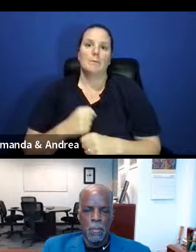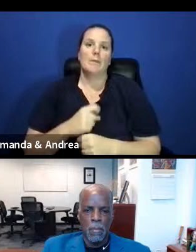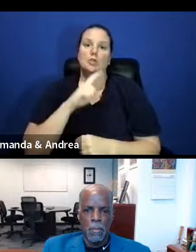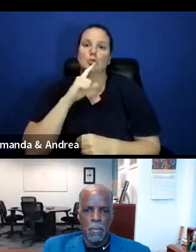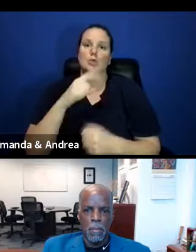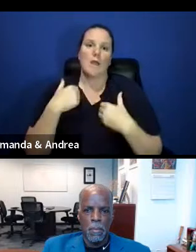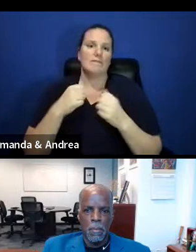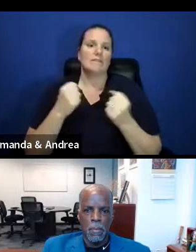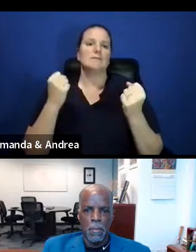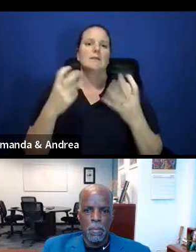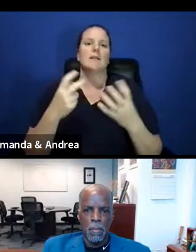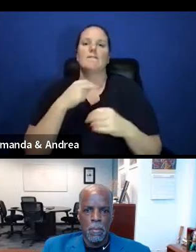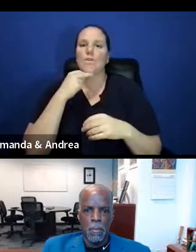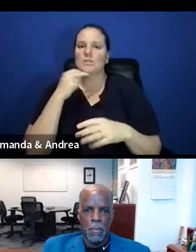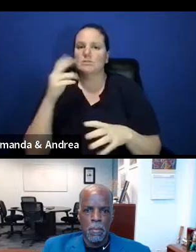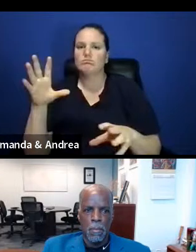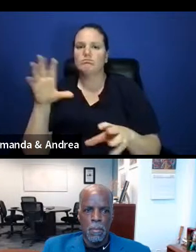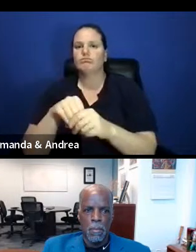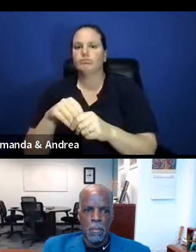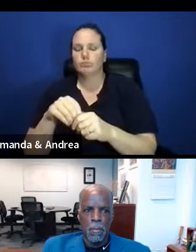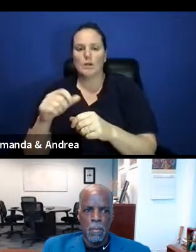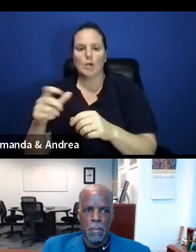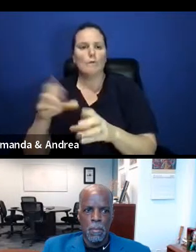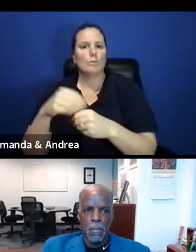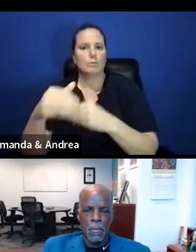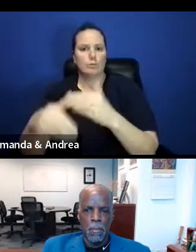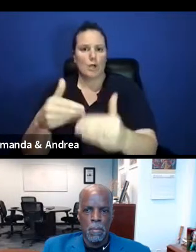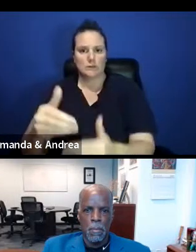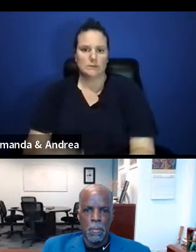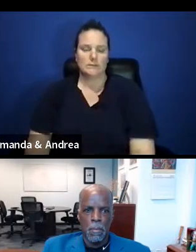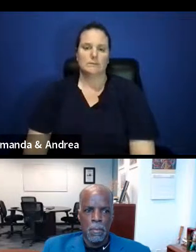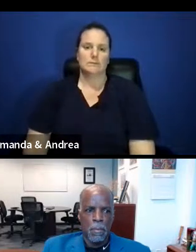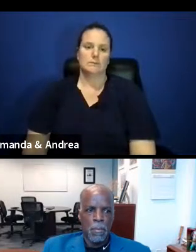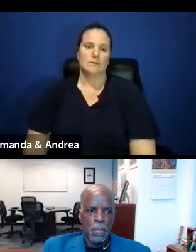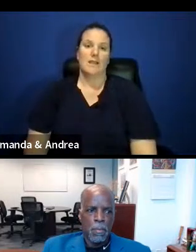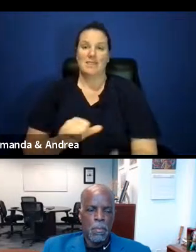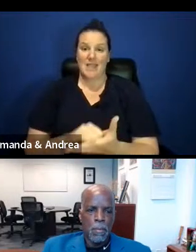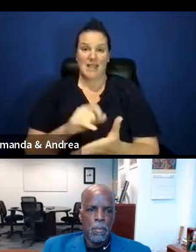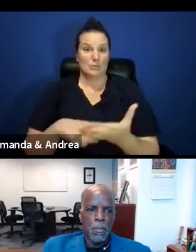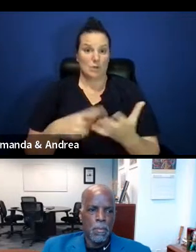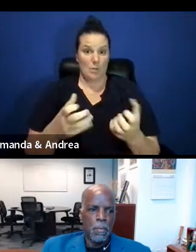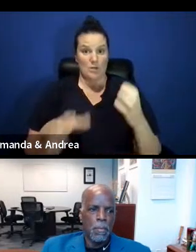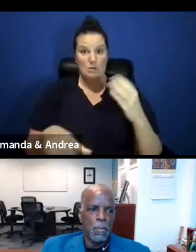many voices at the table as we can to ensure that it's an inclusive process. That's all I wanted to add.